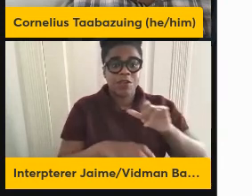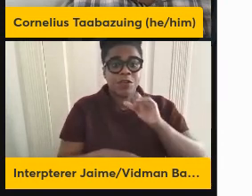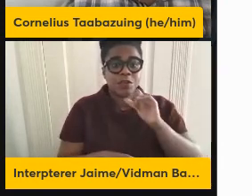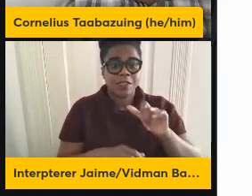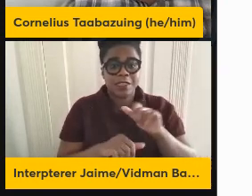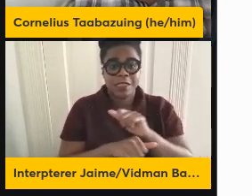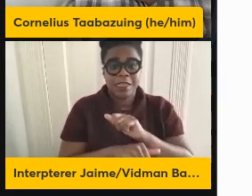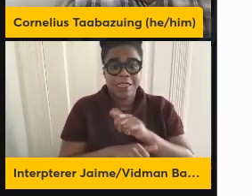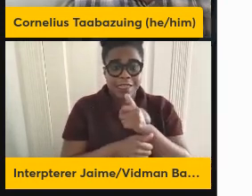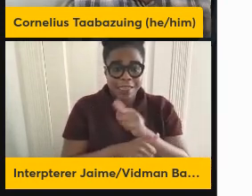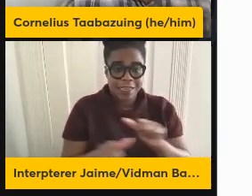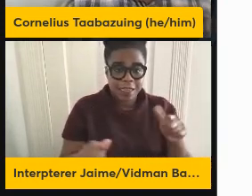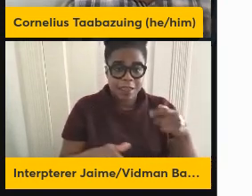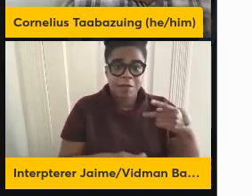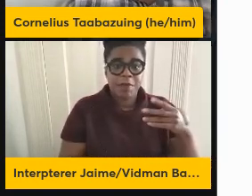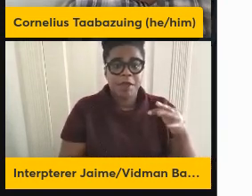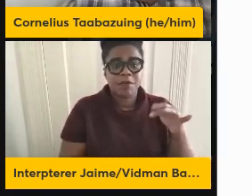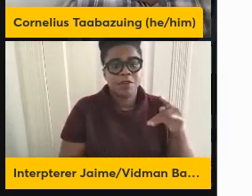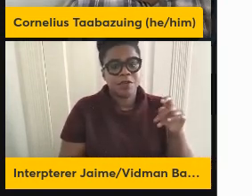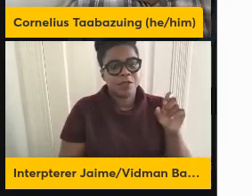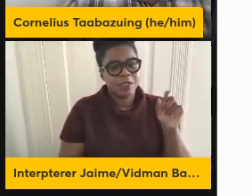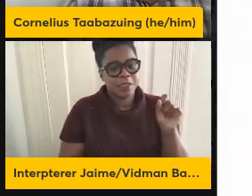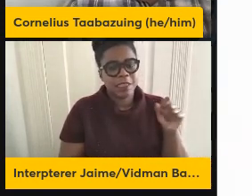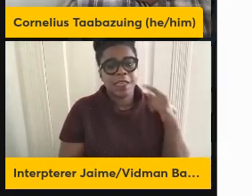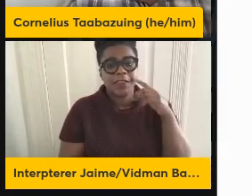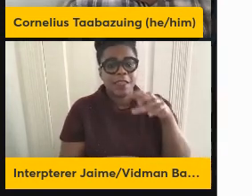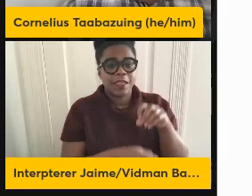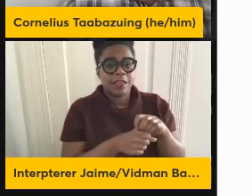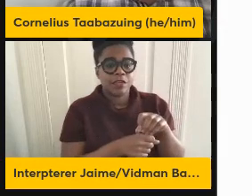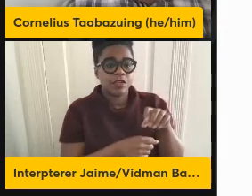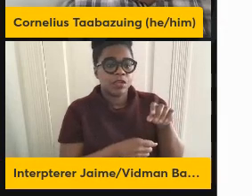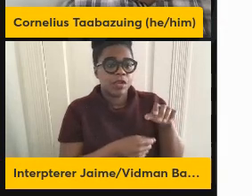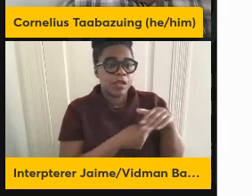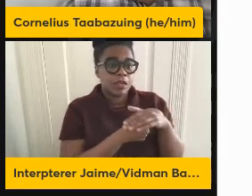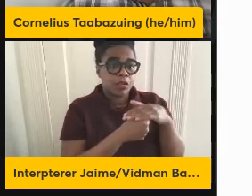pyroptosis there. And also, of course, if the interdomain is not